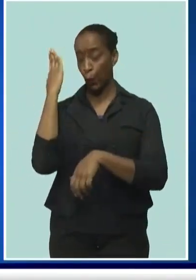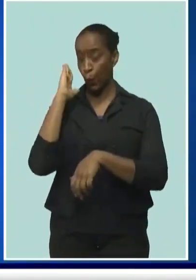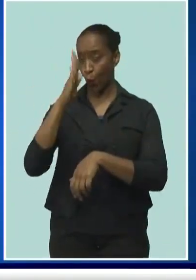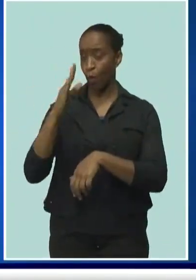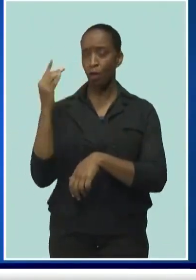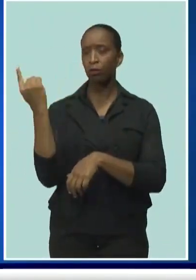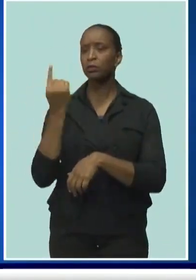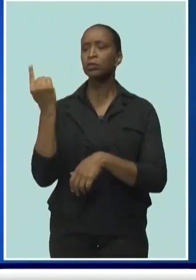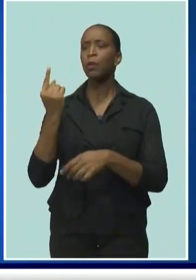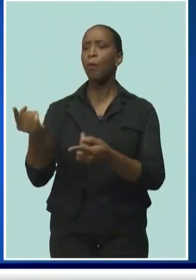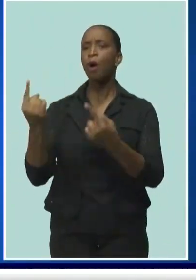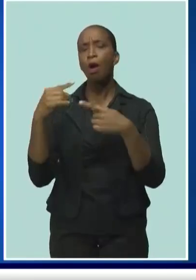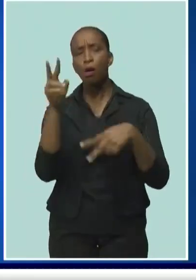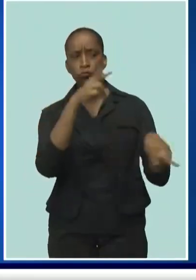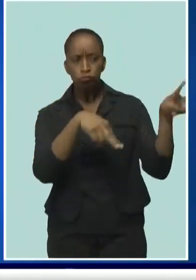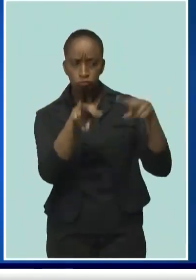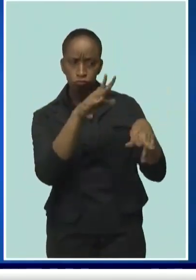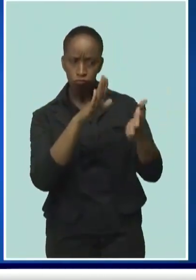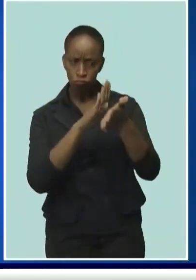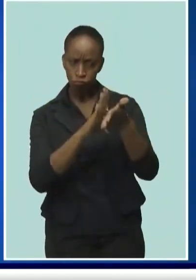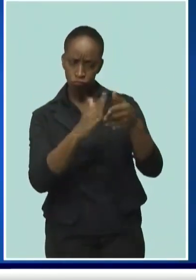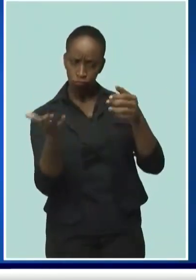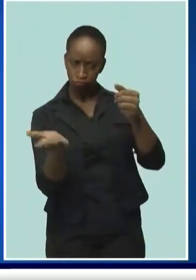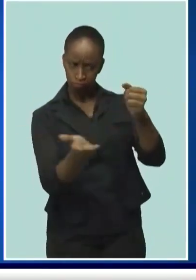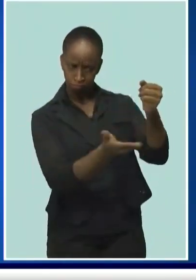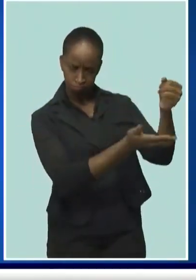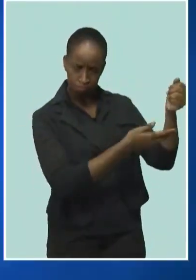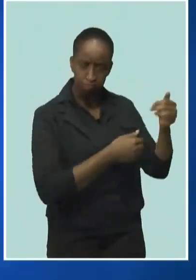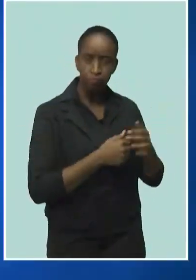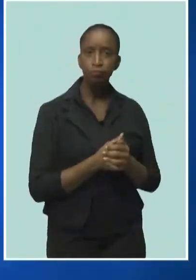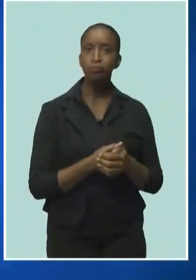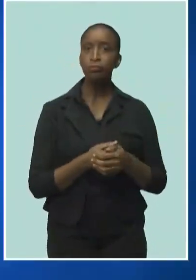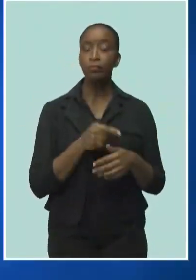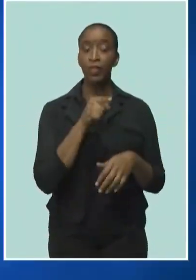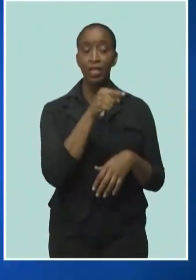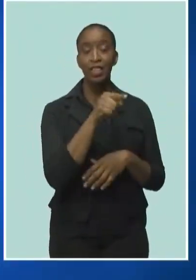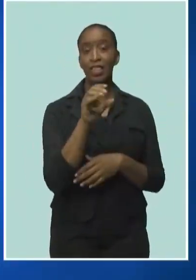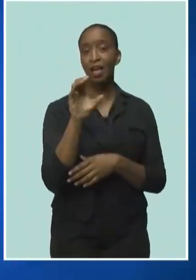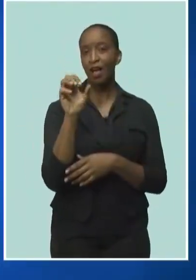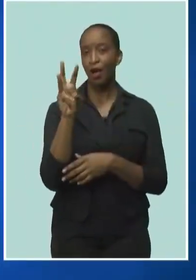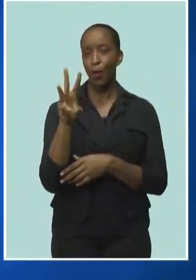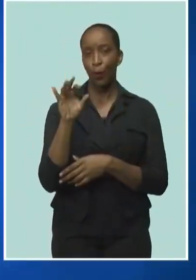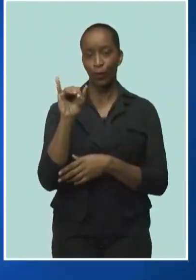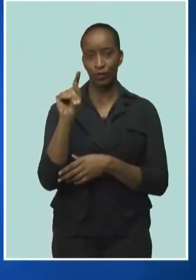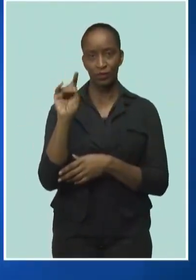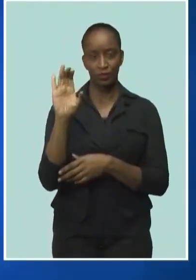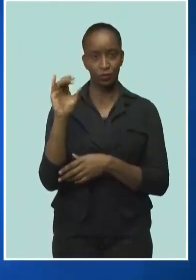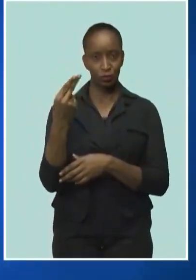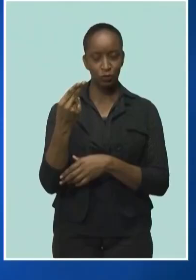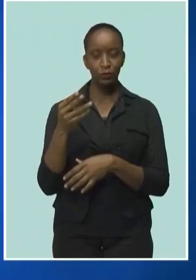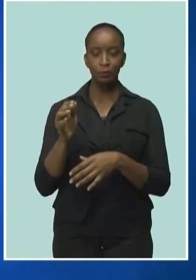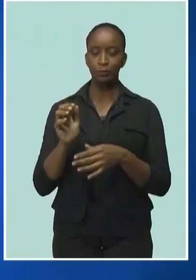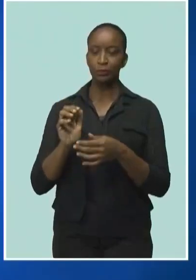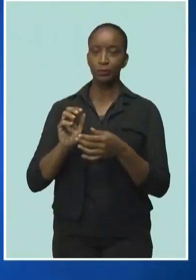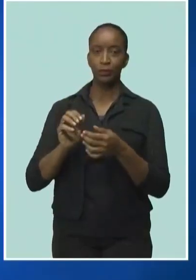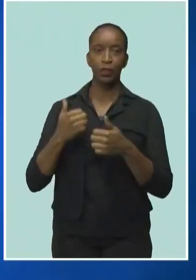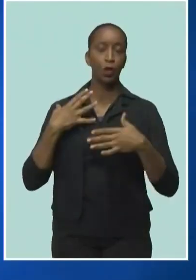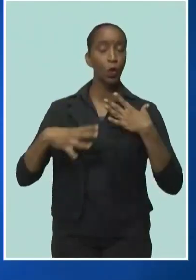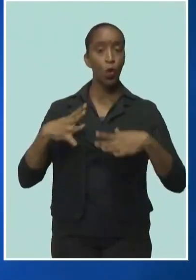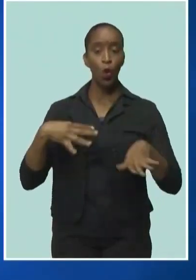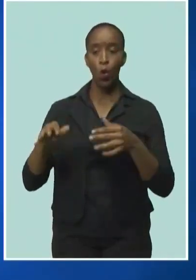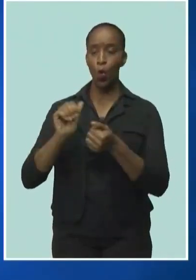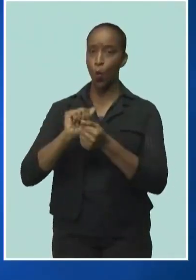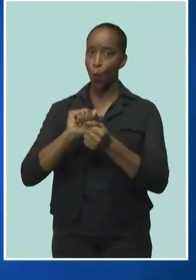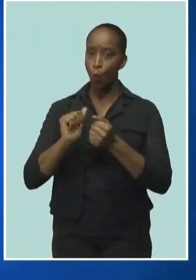they could get cleaner as soon as possible. Because the coverage, when we wash our clothes, our clothes